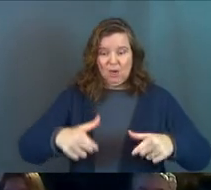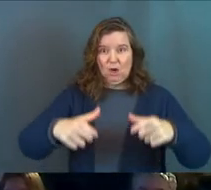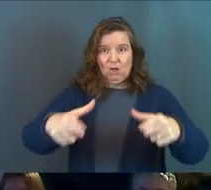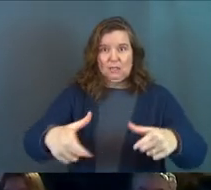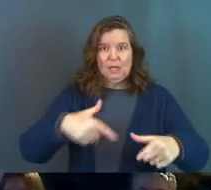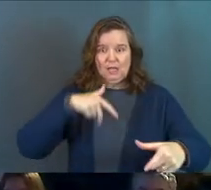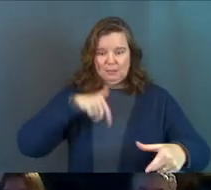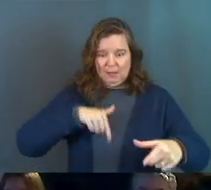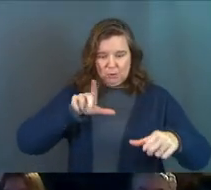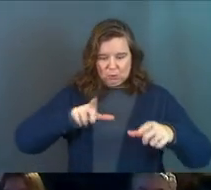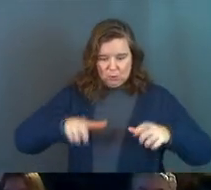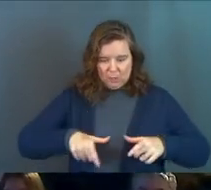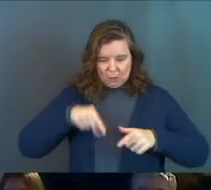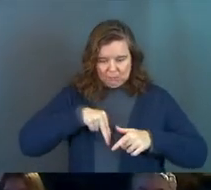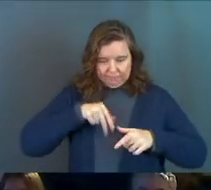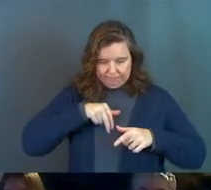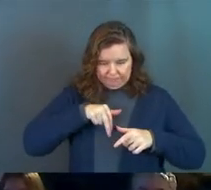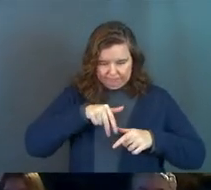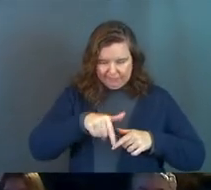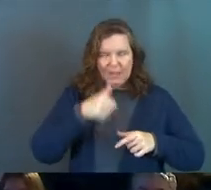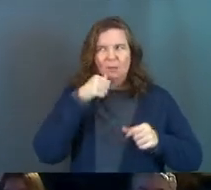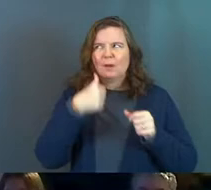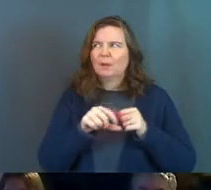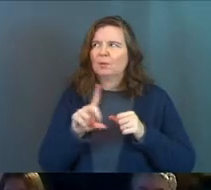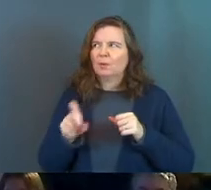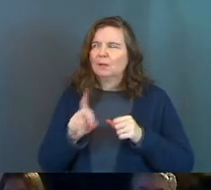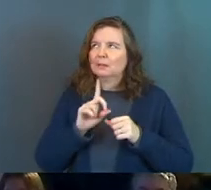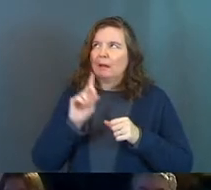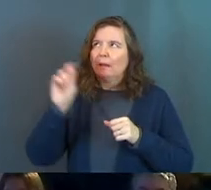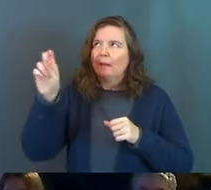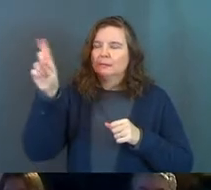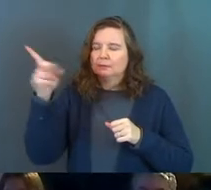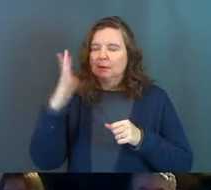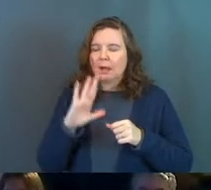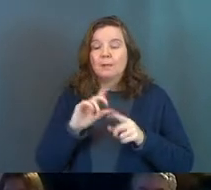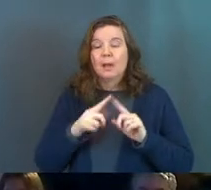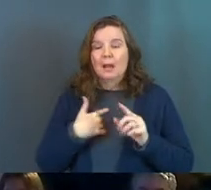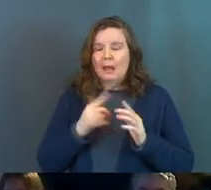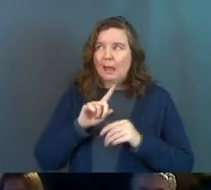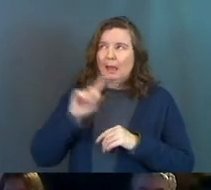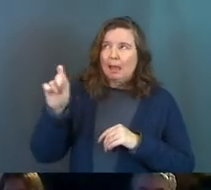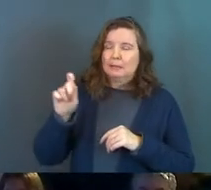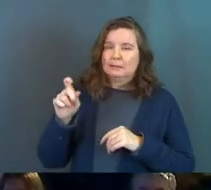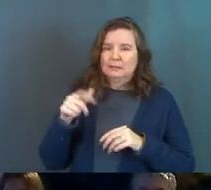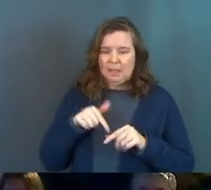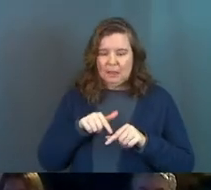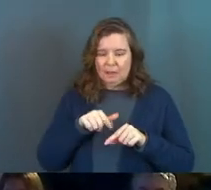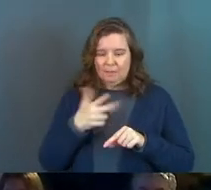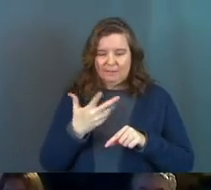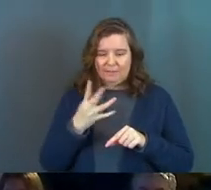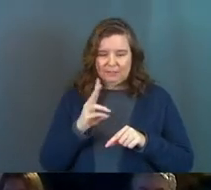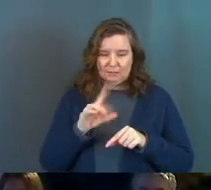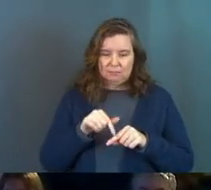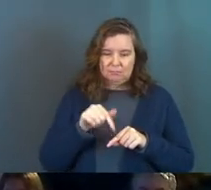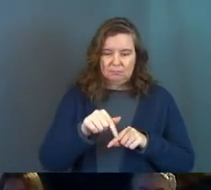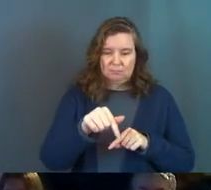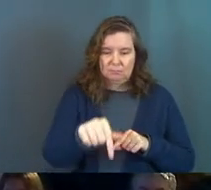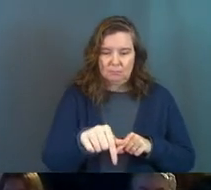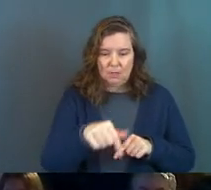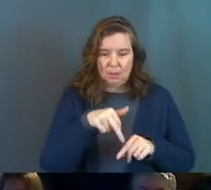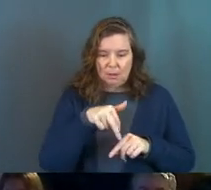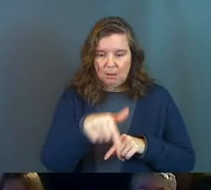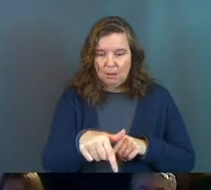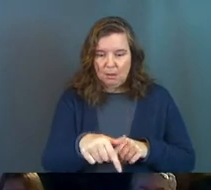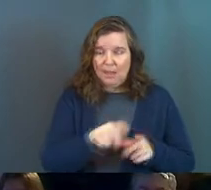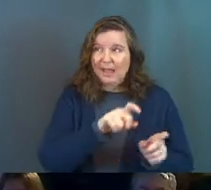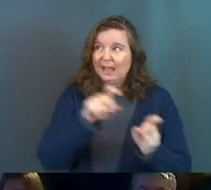Like I'm on this square, and I ask God this question. I don't remember what the question was that I asked God, but I asked it to him here. And about five or six squares down,